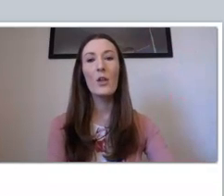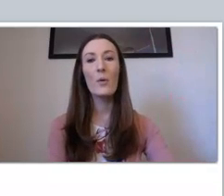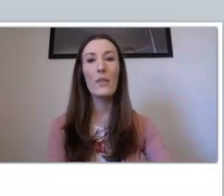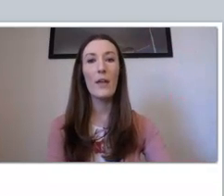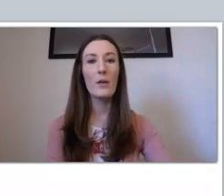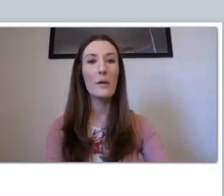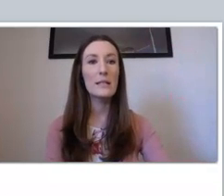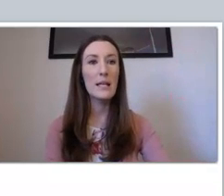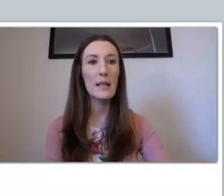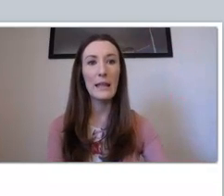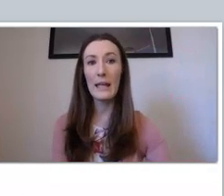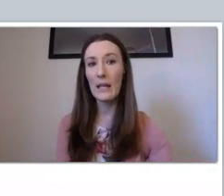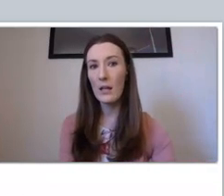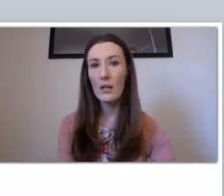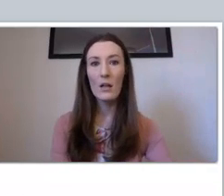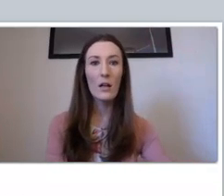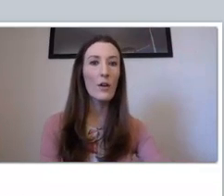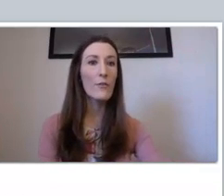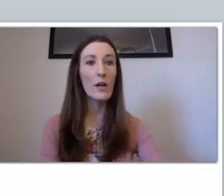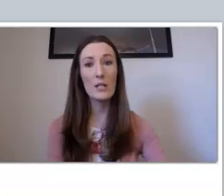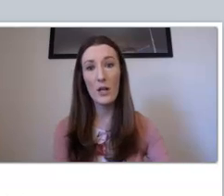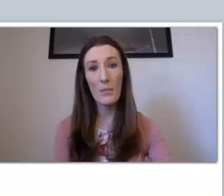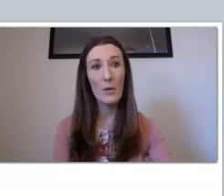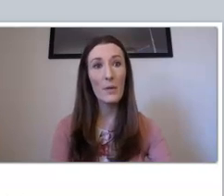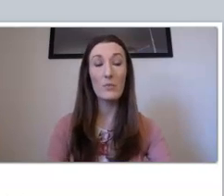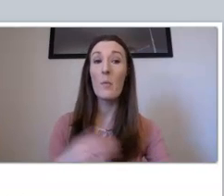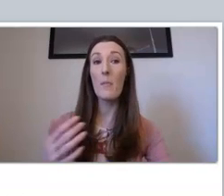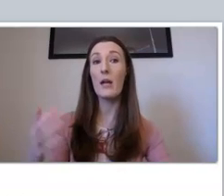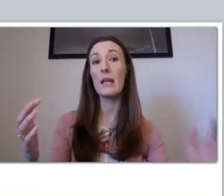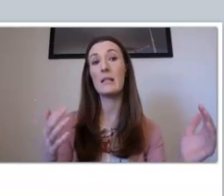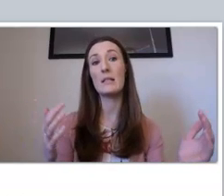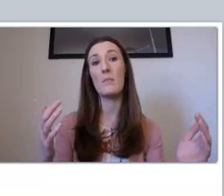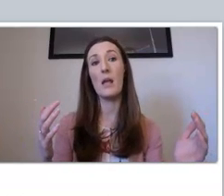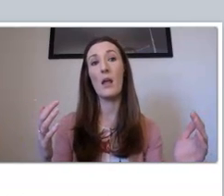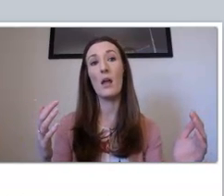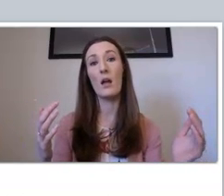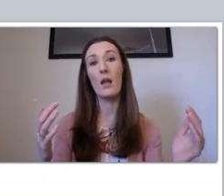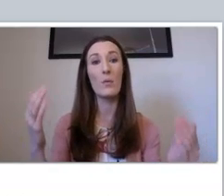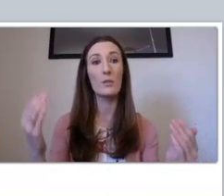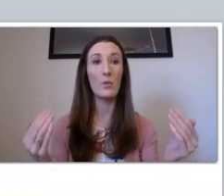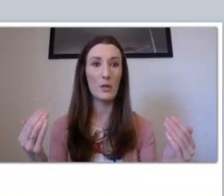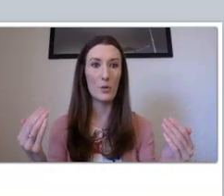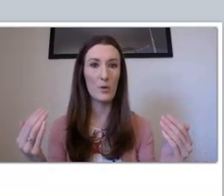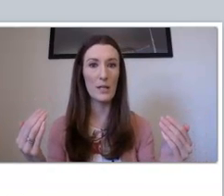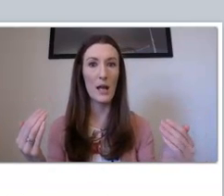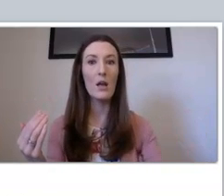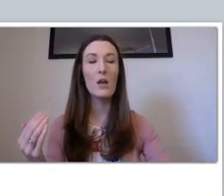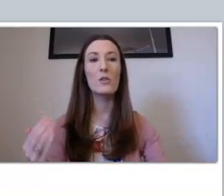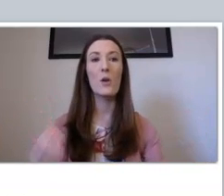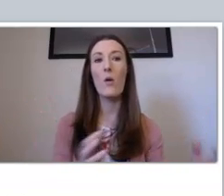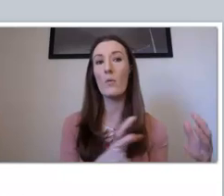Okay, you are then going to lean for each number because remember it needs to be equal to